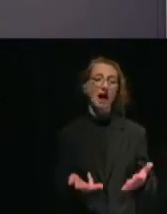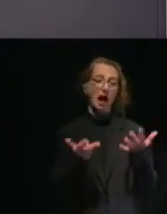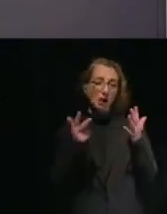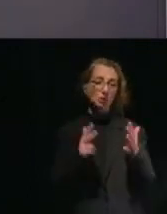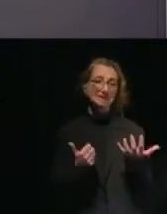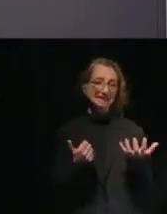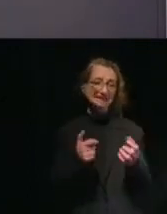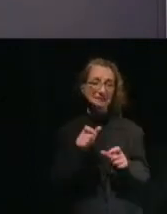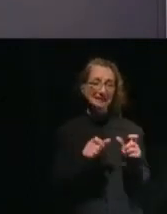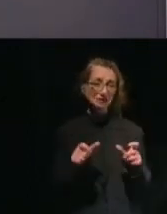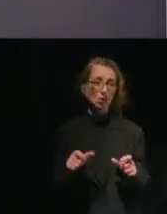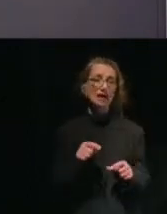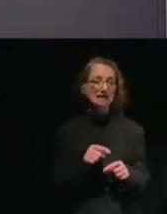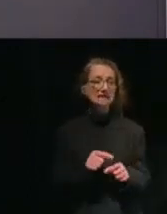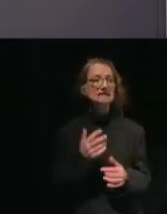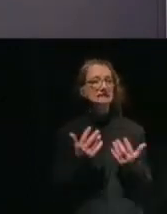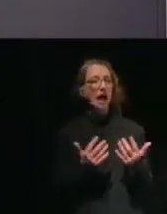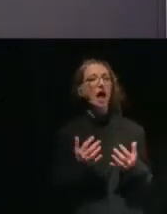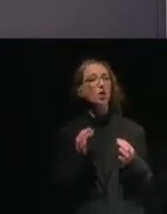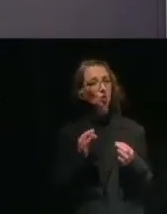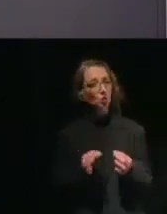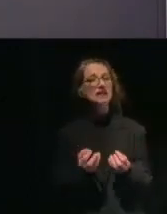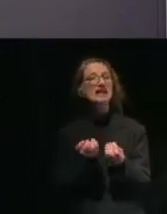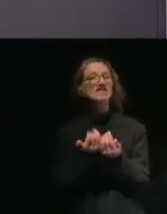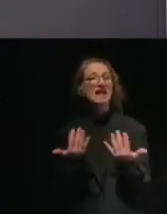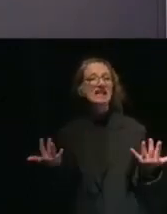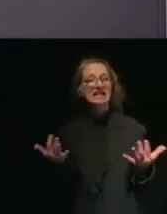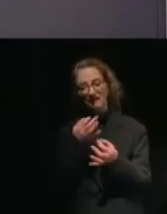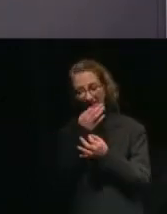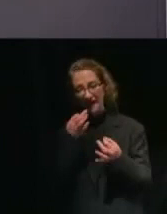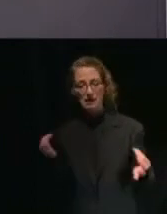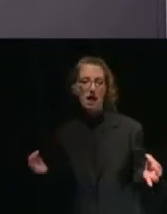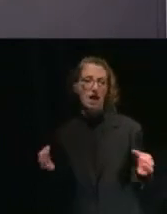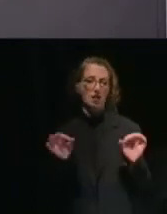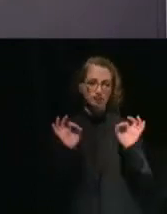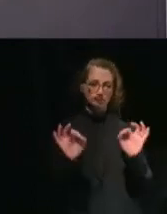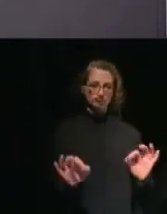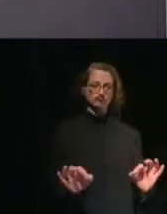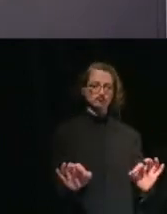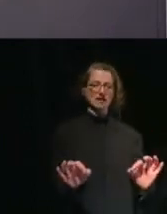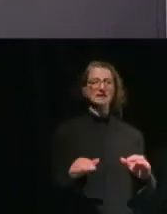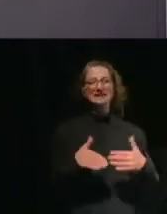people that could begin to go into details.